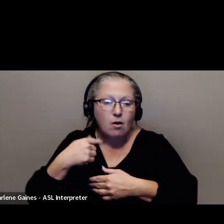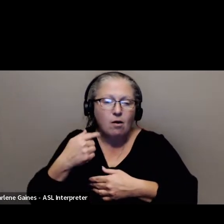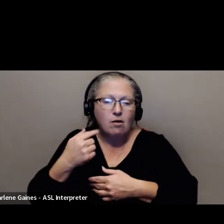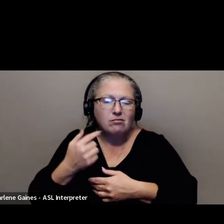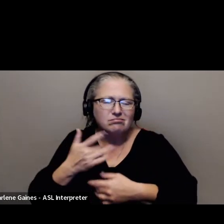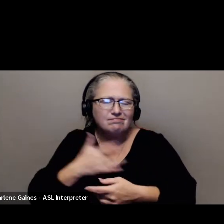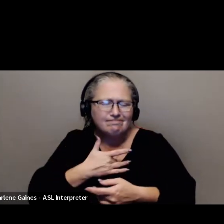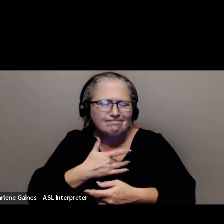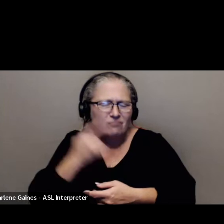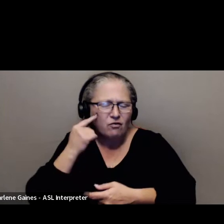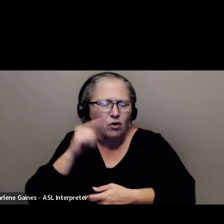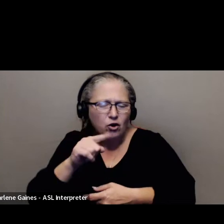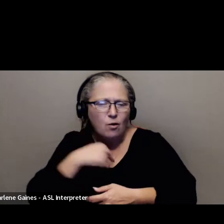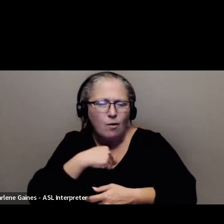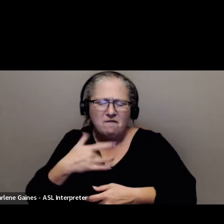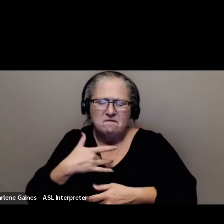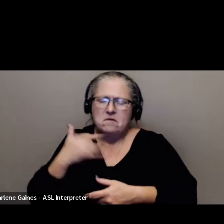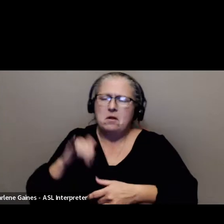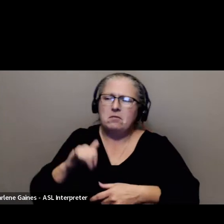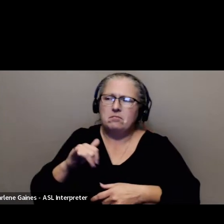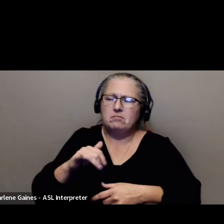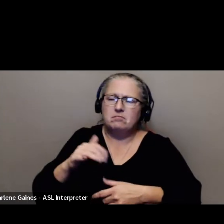and I felt very